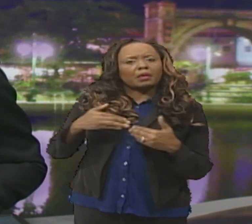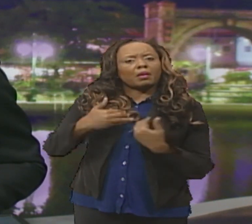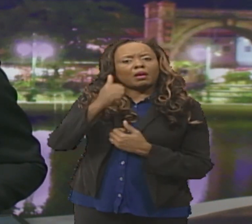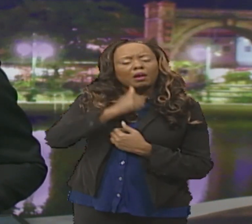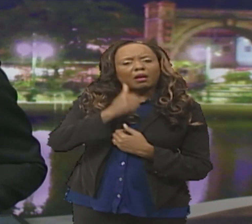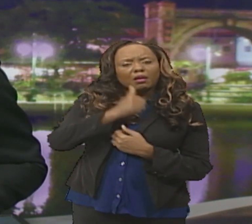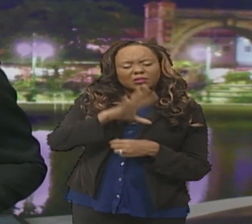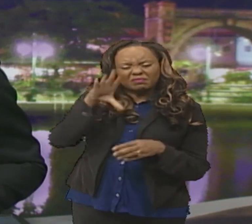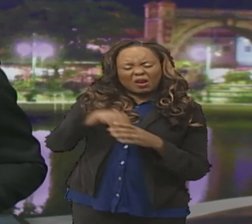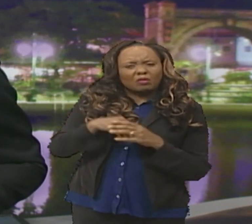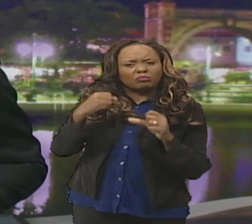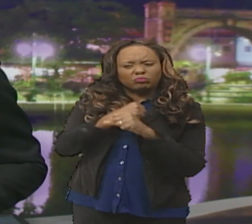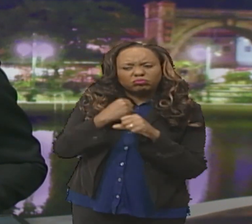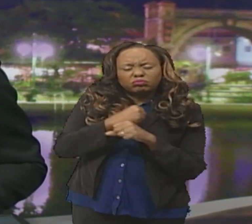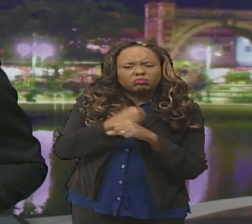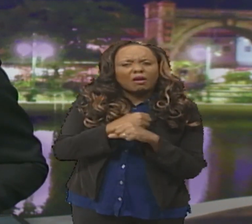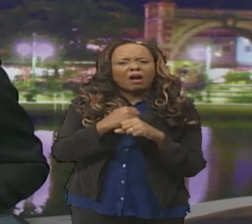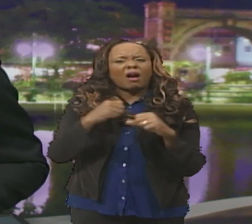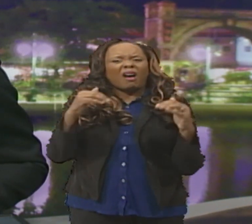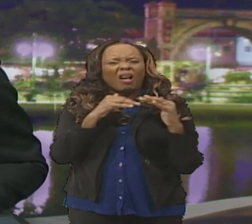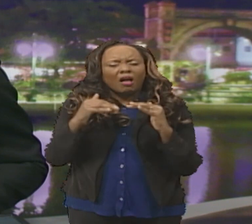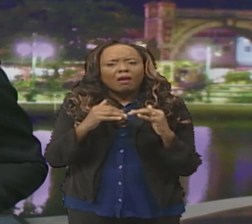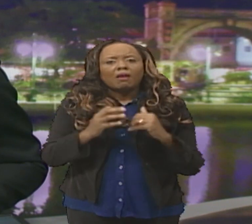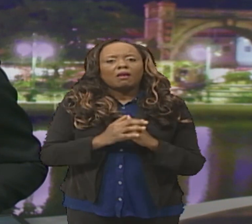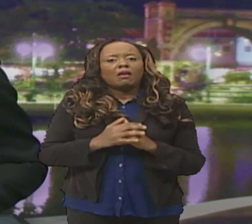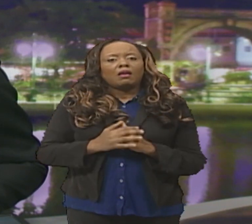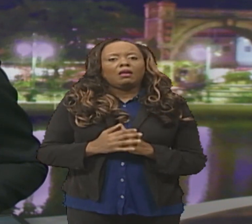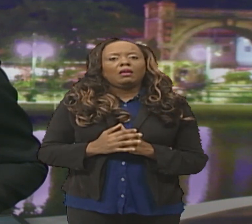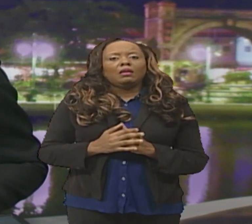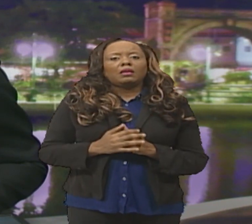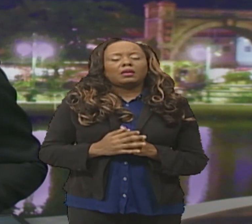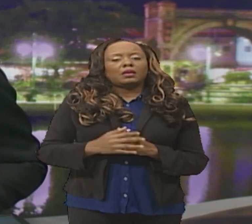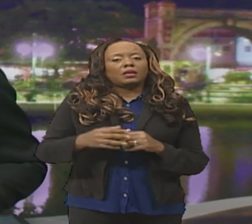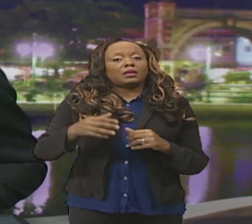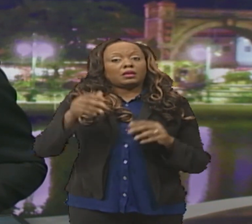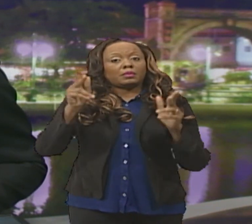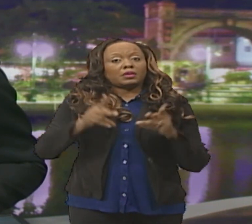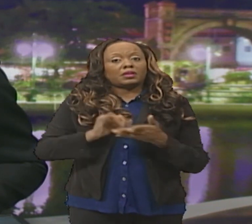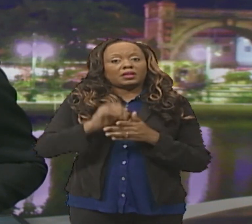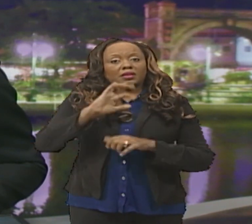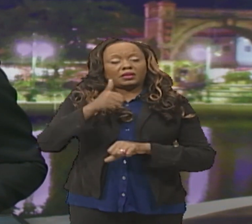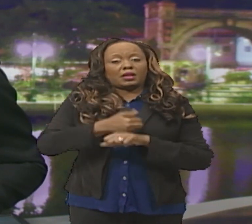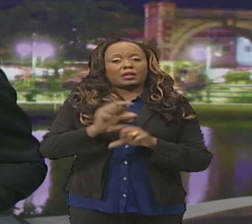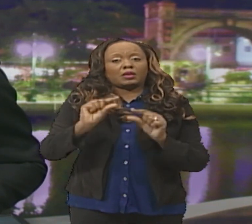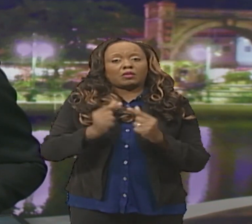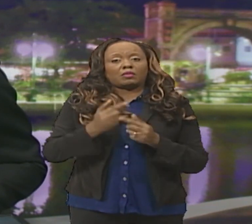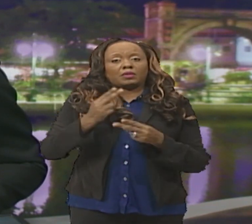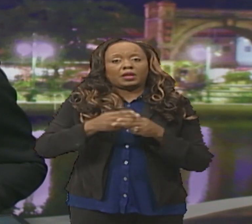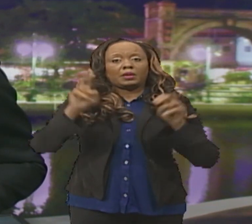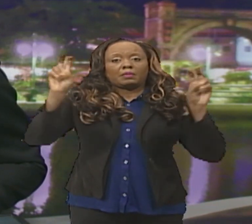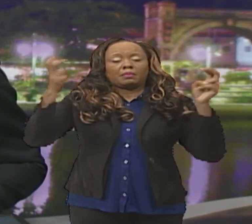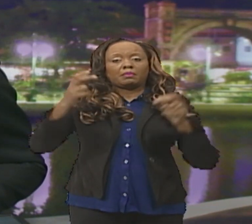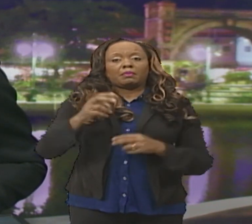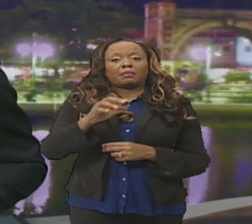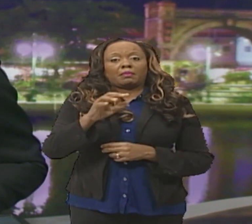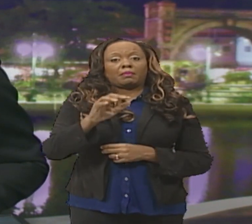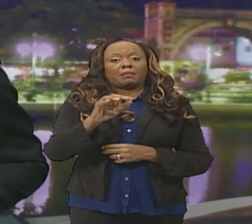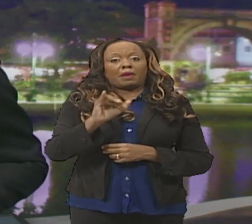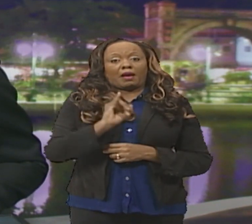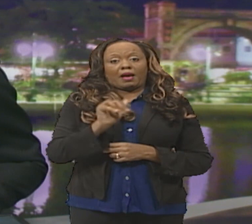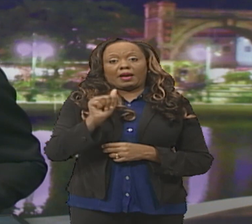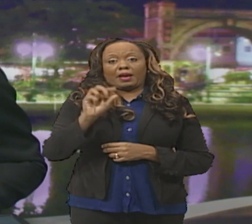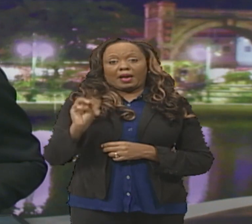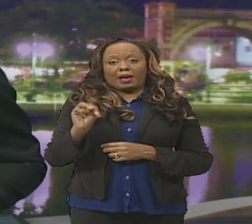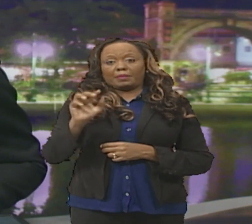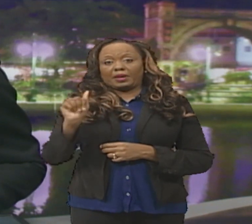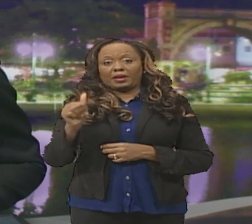factors driving many young women to violence. It's coming from founder of I Am a Girl Barbados on International Day of the Girl Child. Our